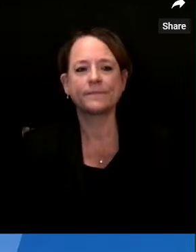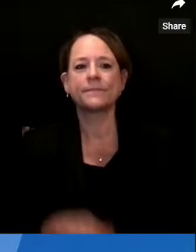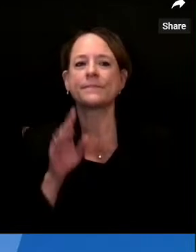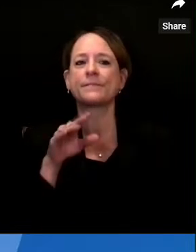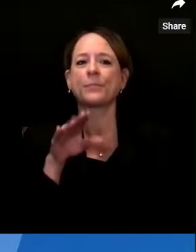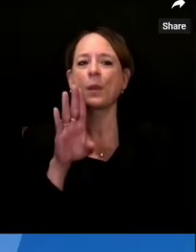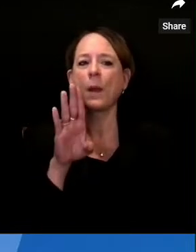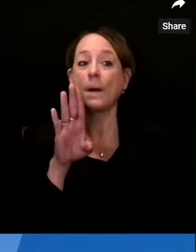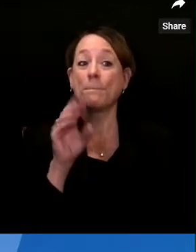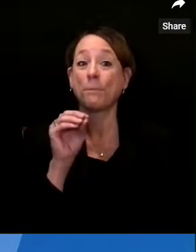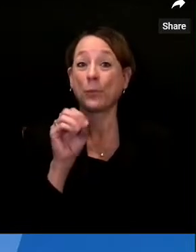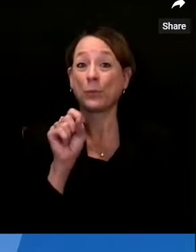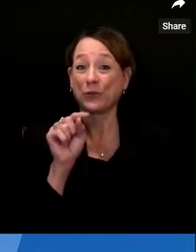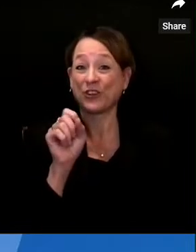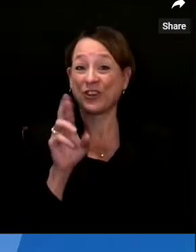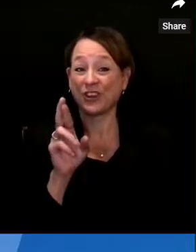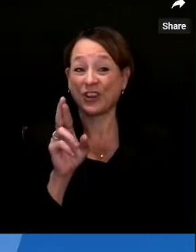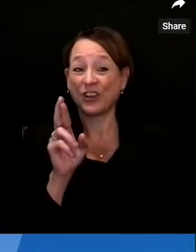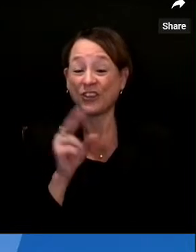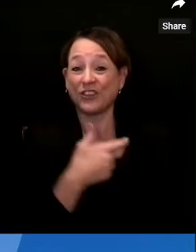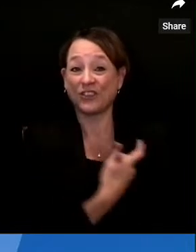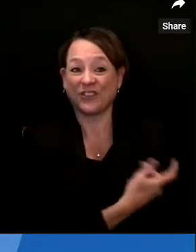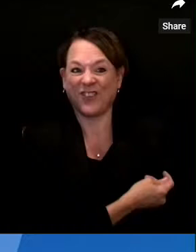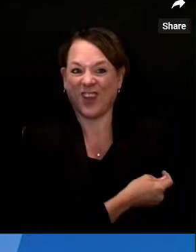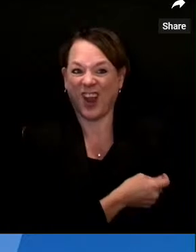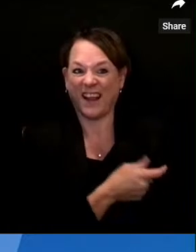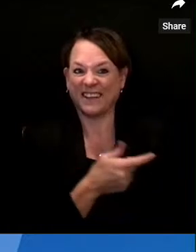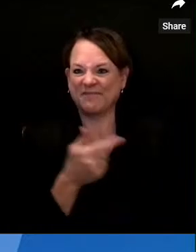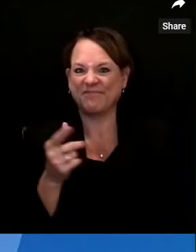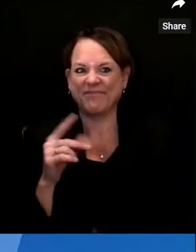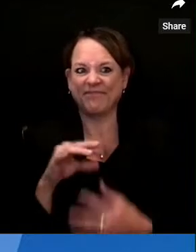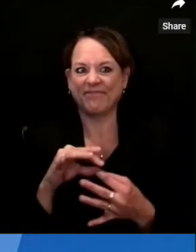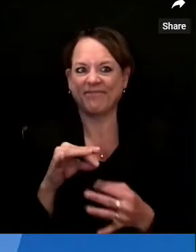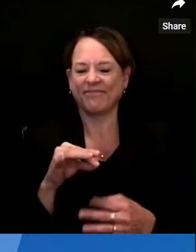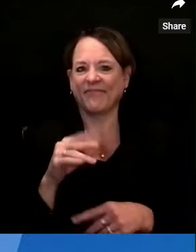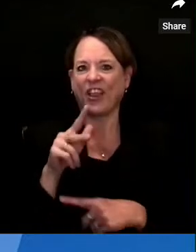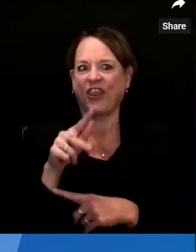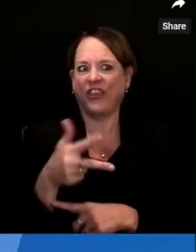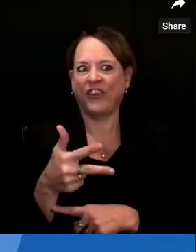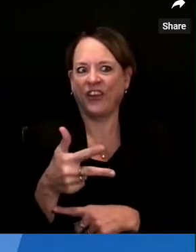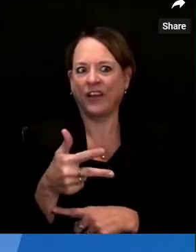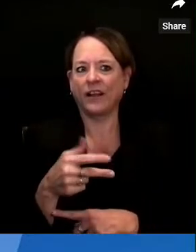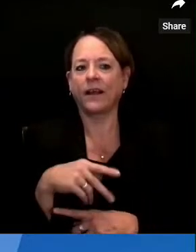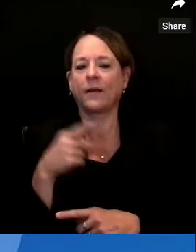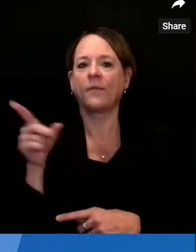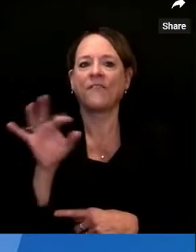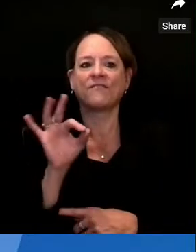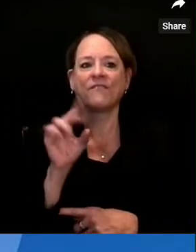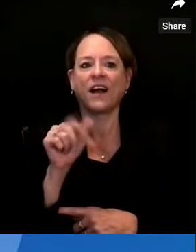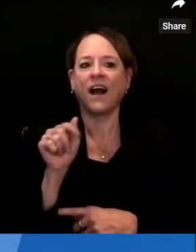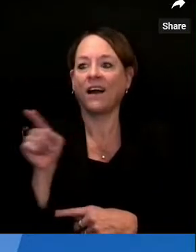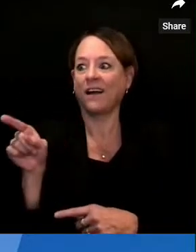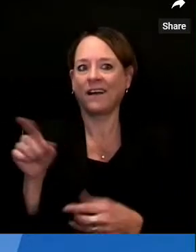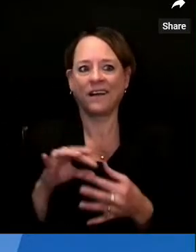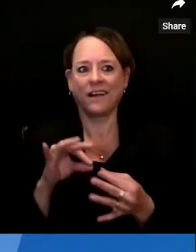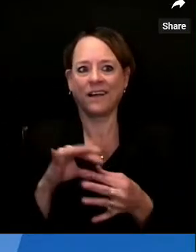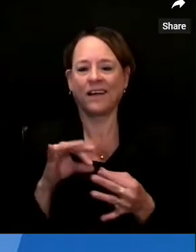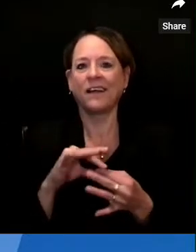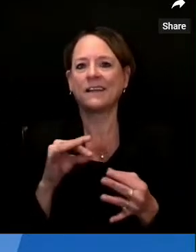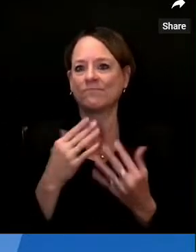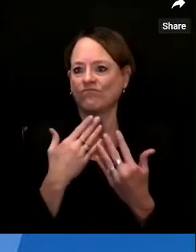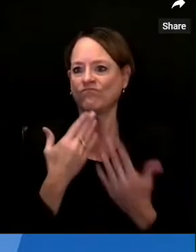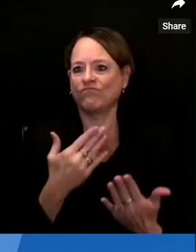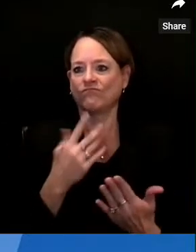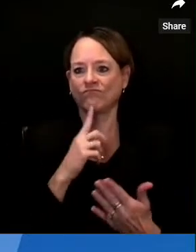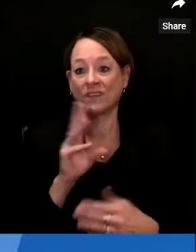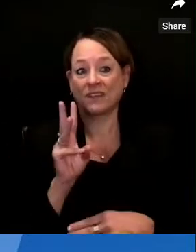and older and high-risk people, and the CDC panel is talking about it today. I guess, what are your thoughts on boosters as a whole in this discussion that they're